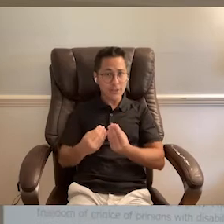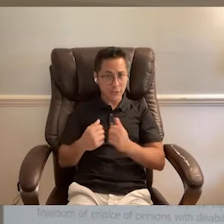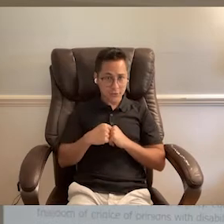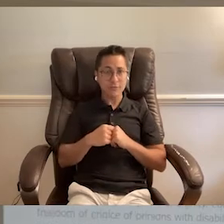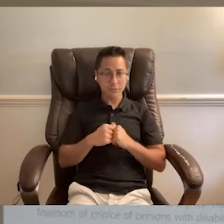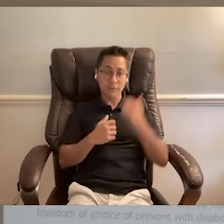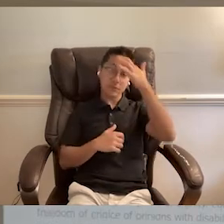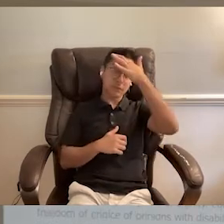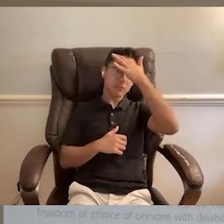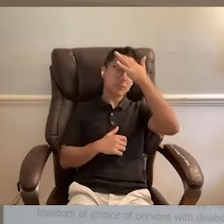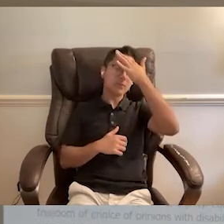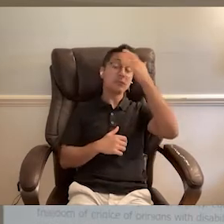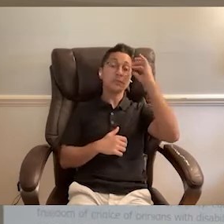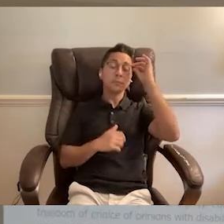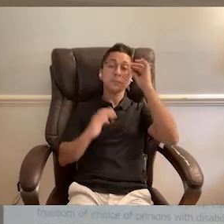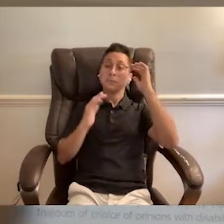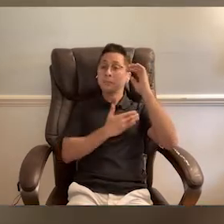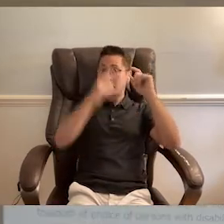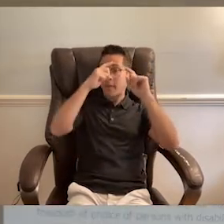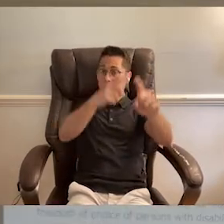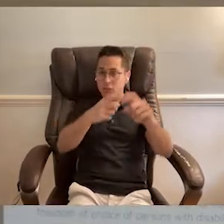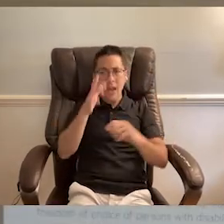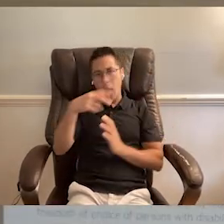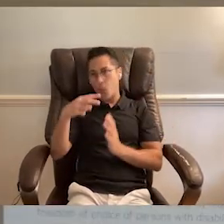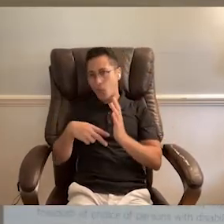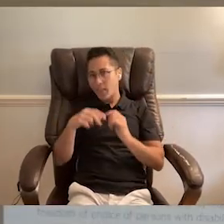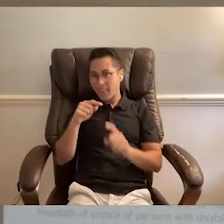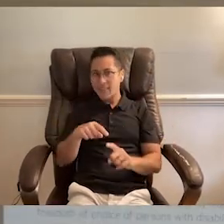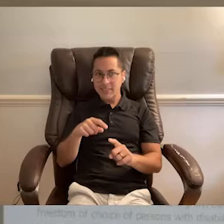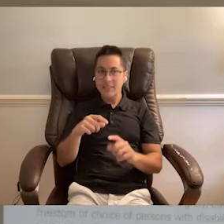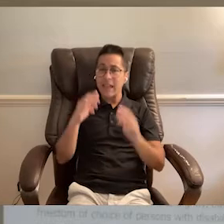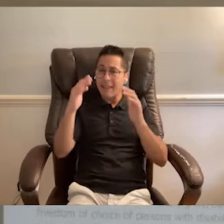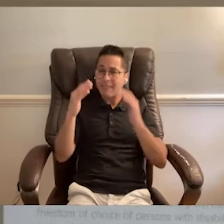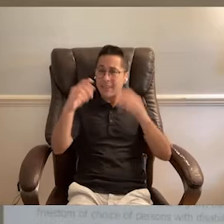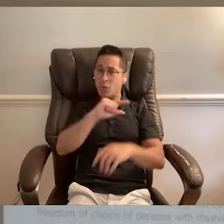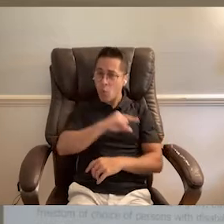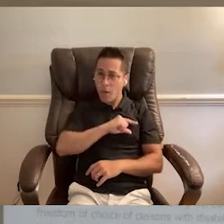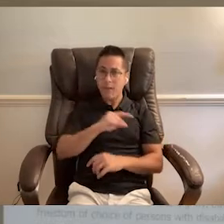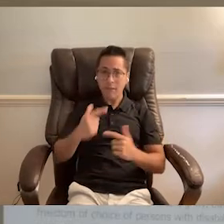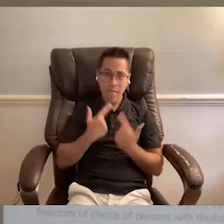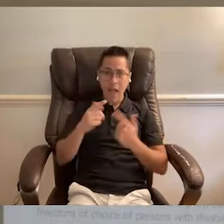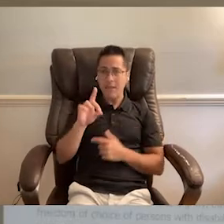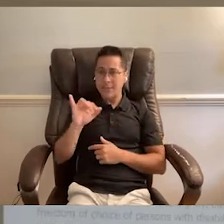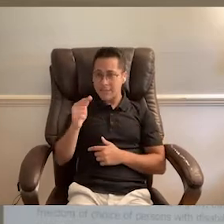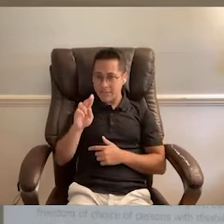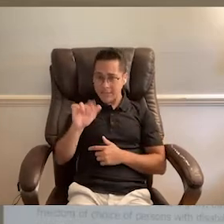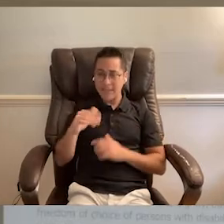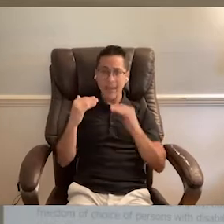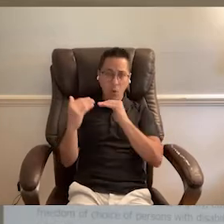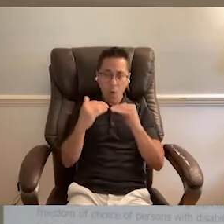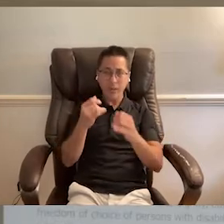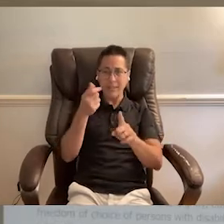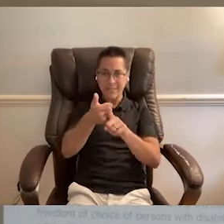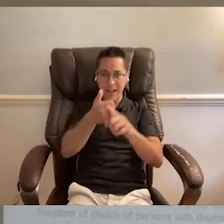So our mission, and I'm going to read this, to advance the quality of life, dignity, equality, self-determination, and freedom